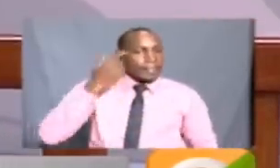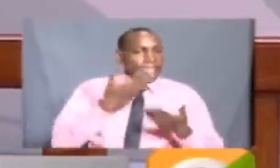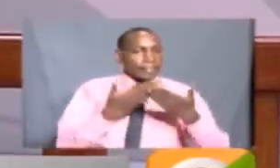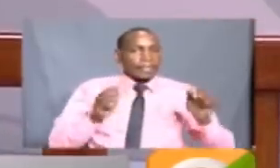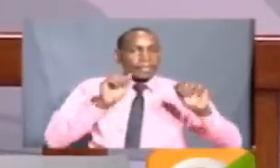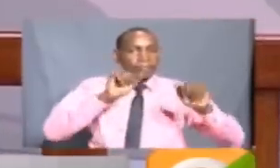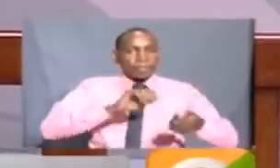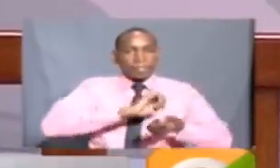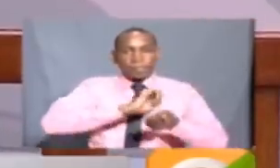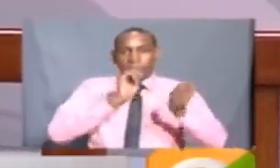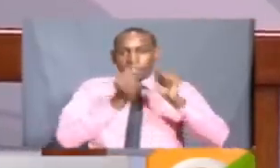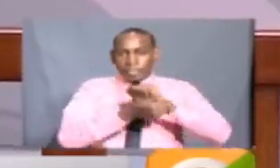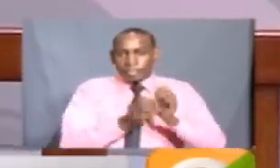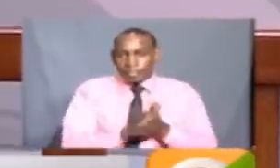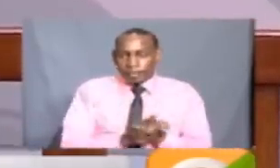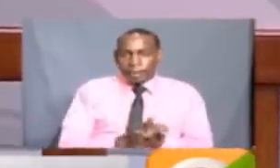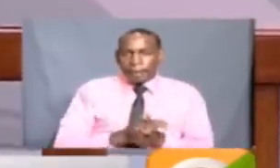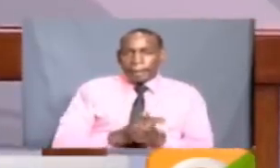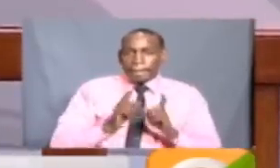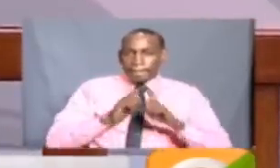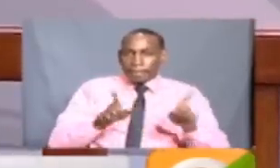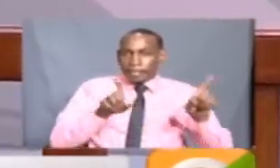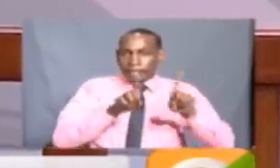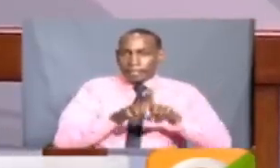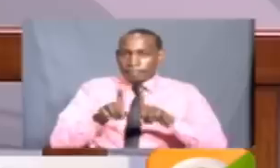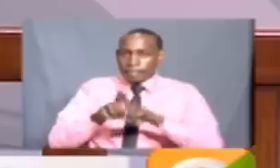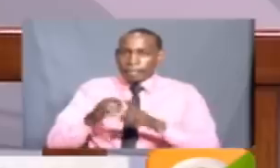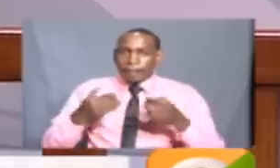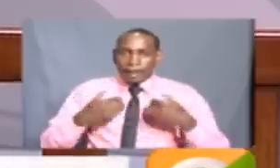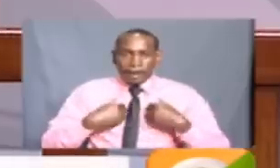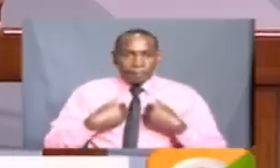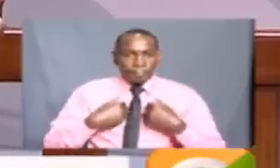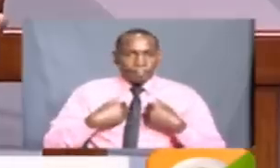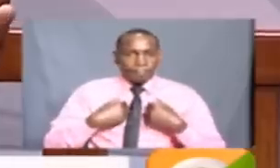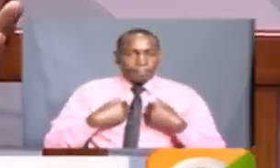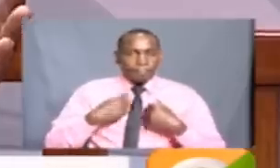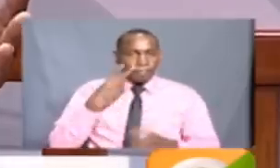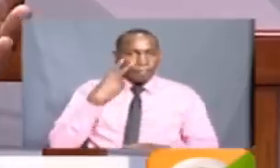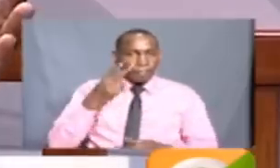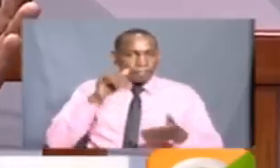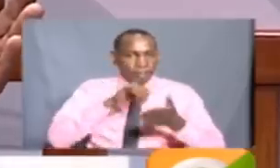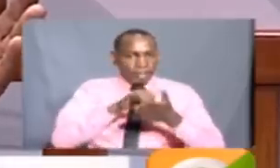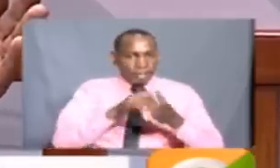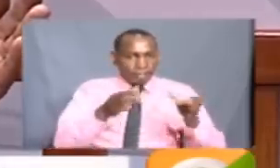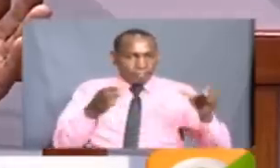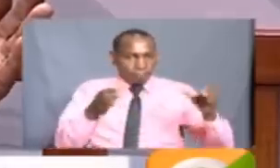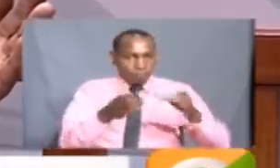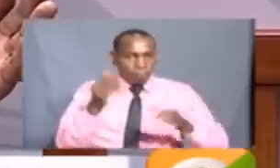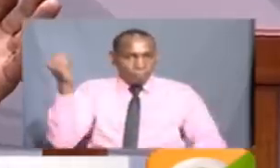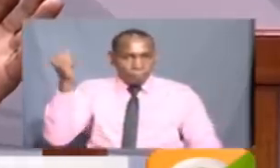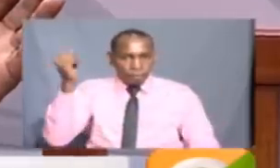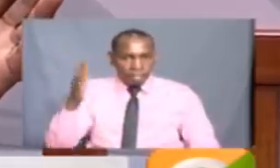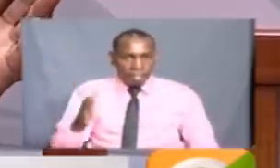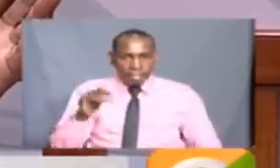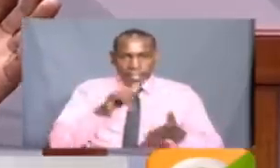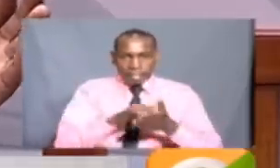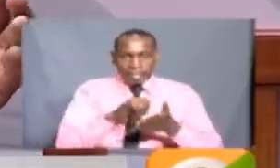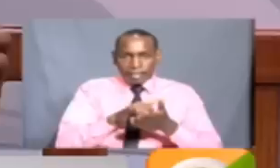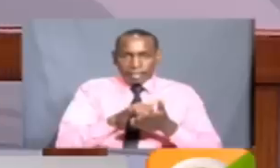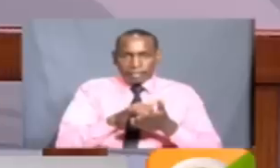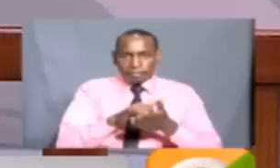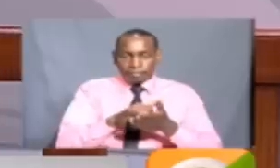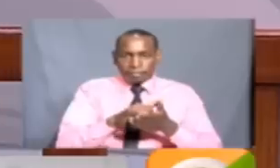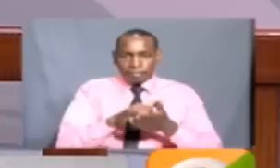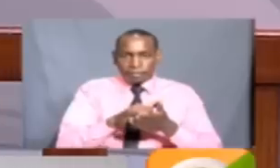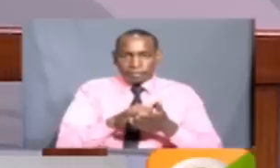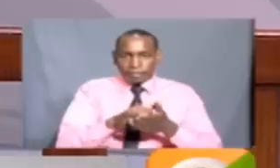may not be dramatic, but I also hold the view that there is a crop of politicians who have been on the political